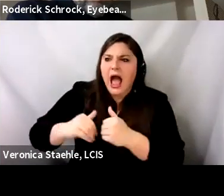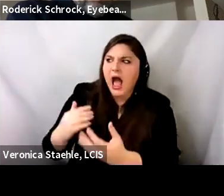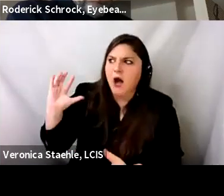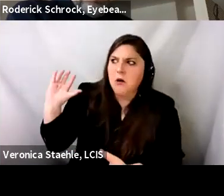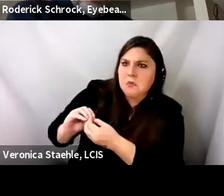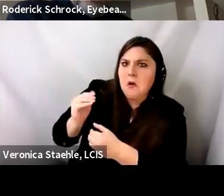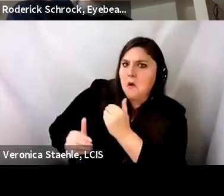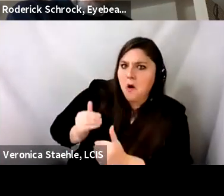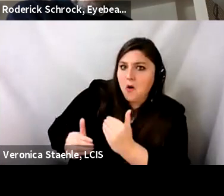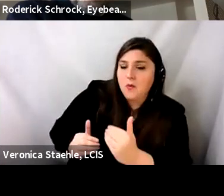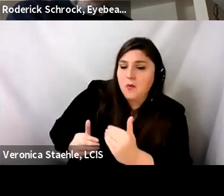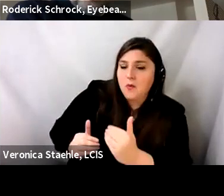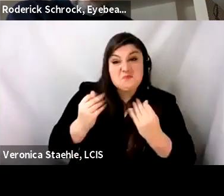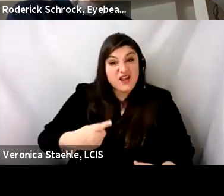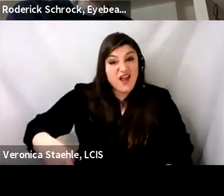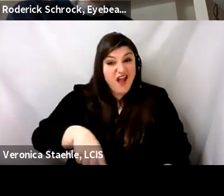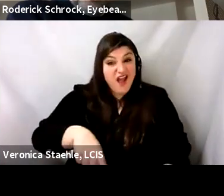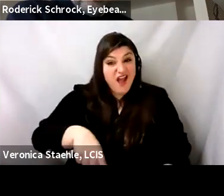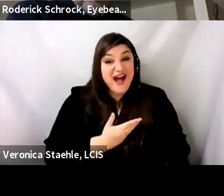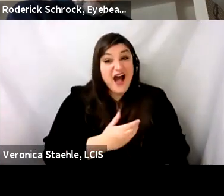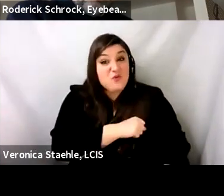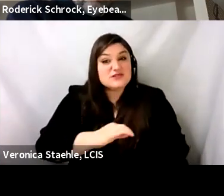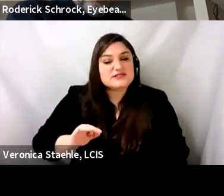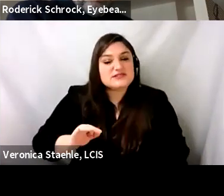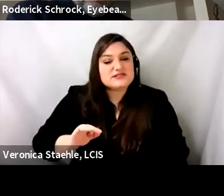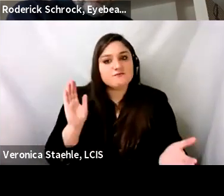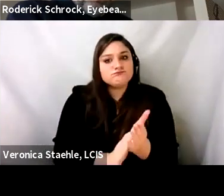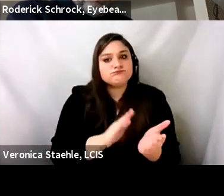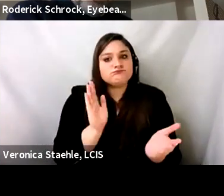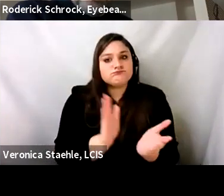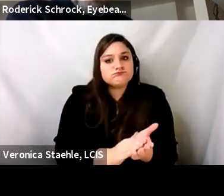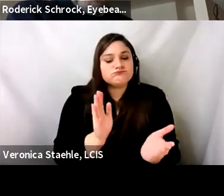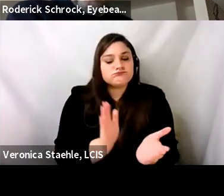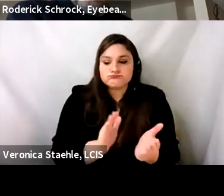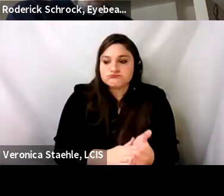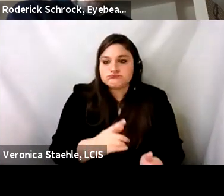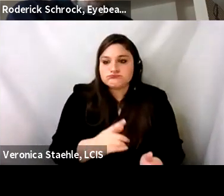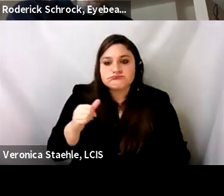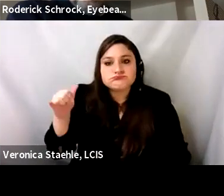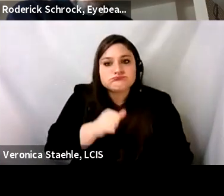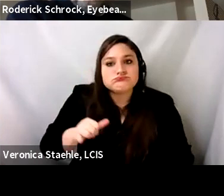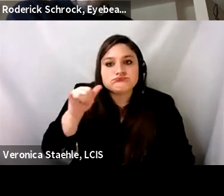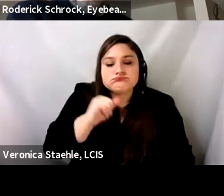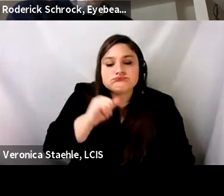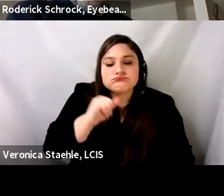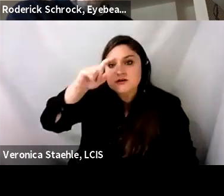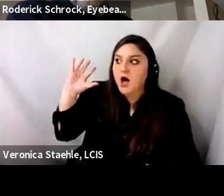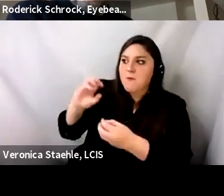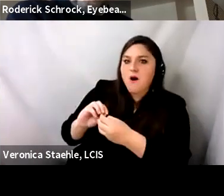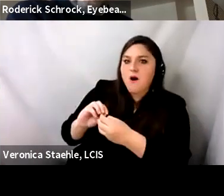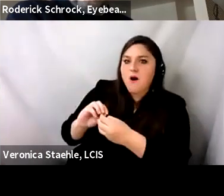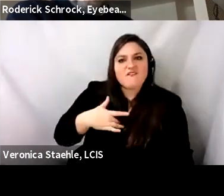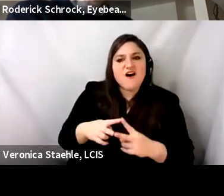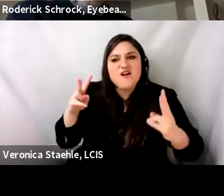El Puente, because they really felt that they were part of a movement to really be able to support our families, but also